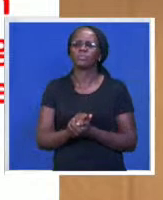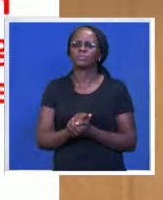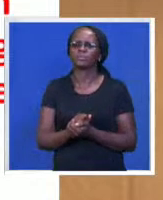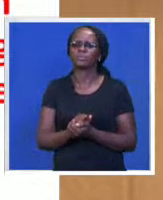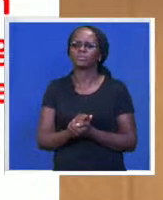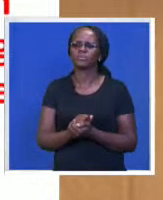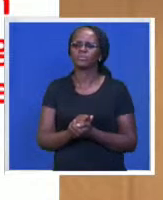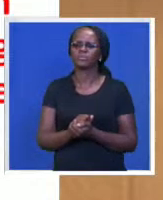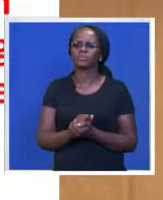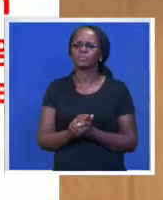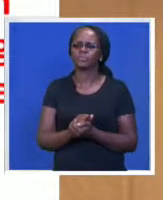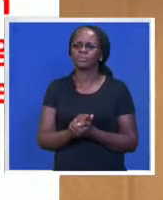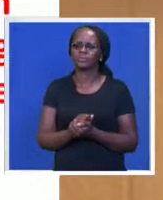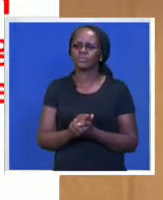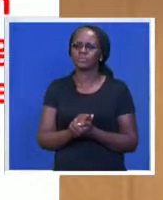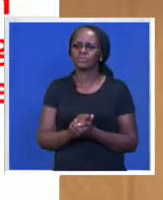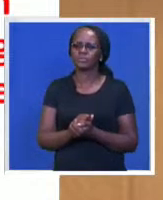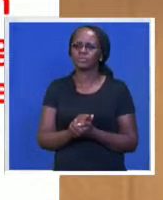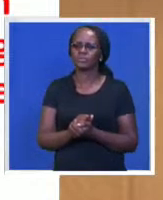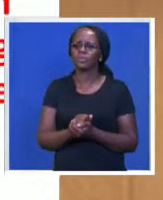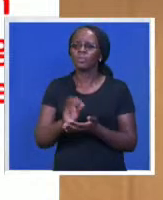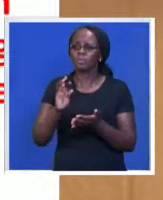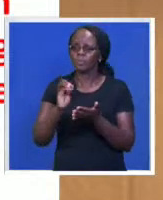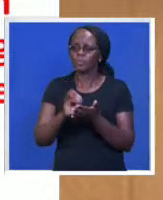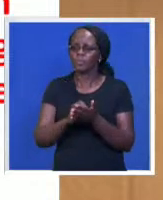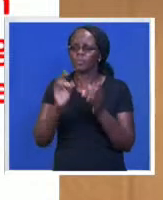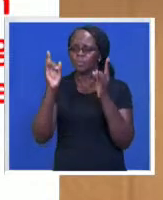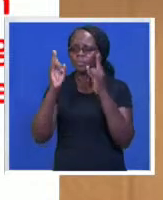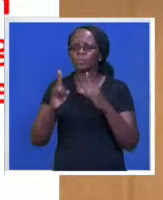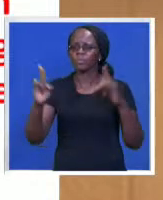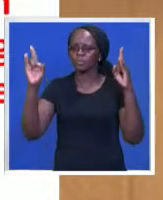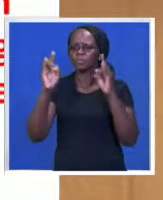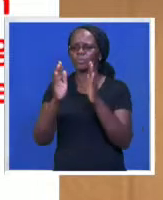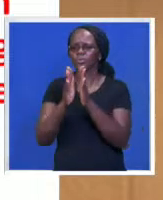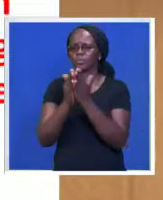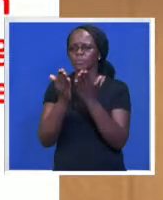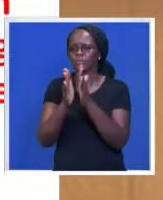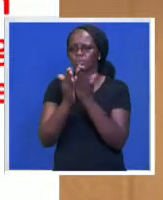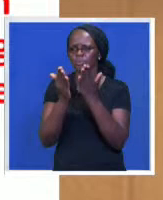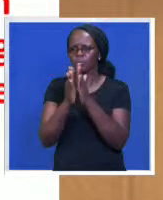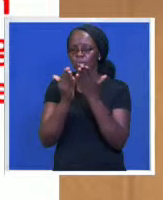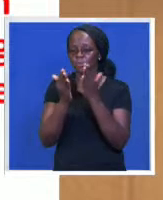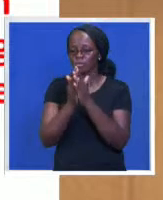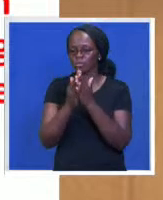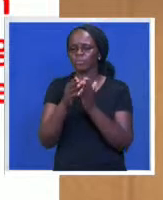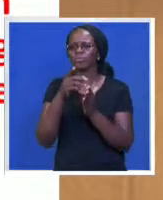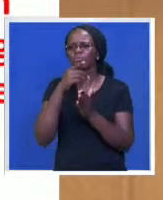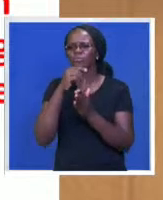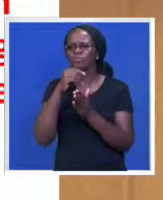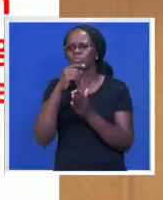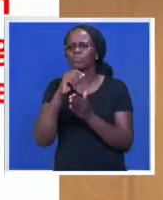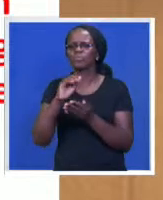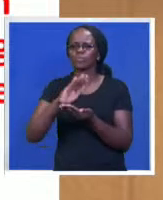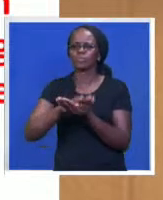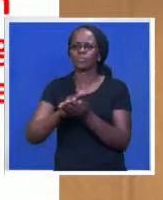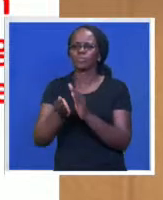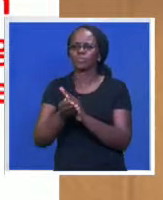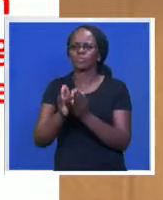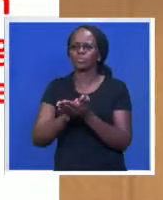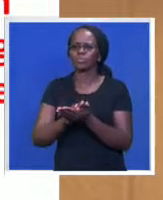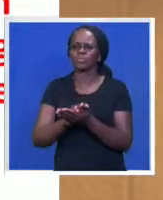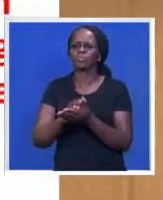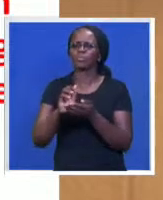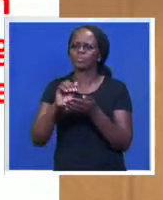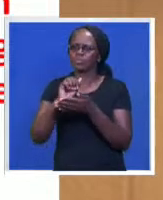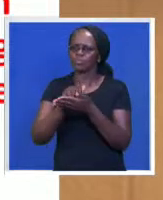God, we have biblical evidence that man was created different from all of God's creation. I am not too general.